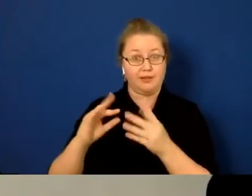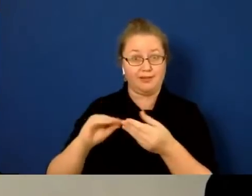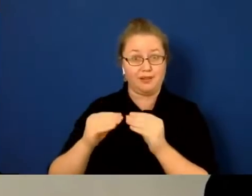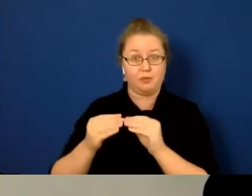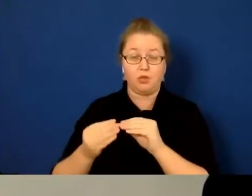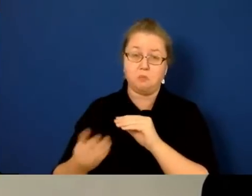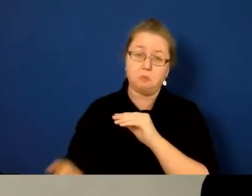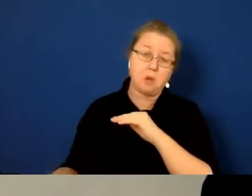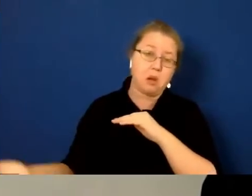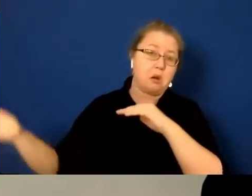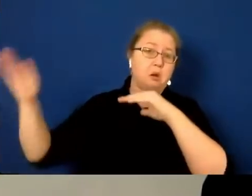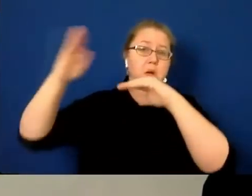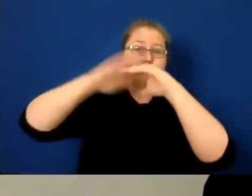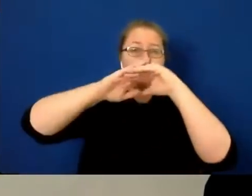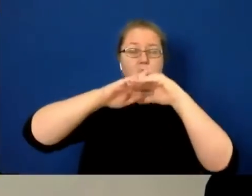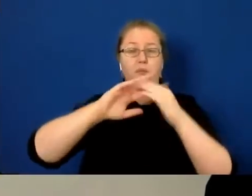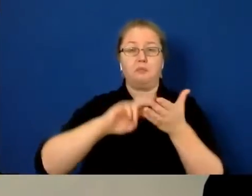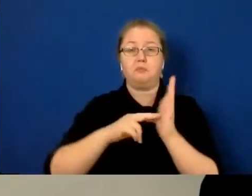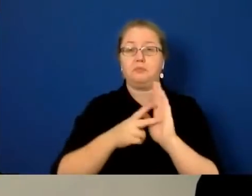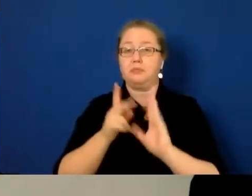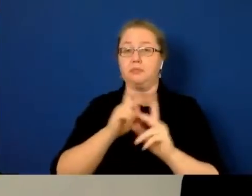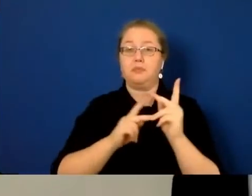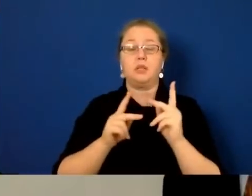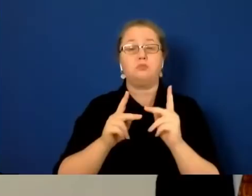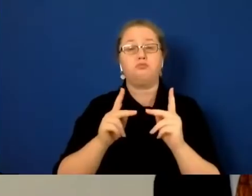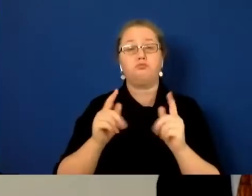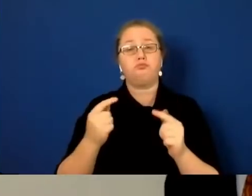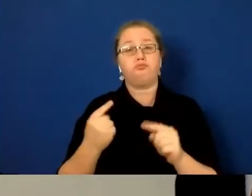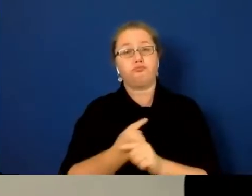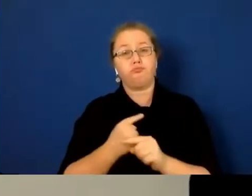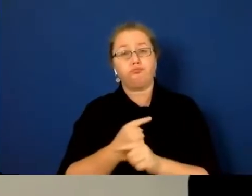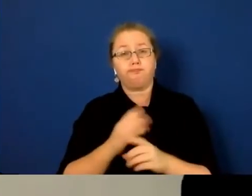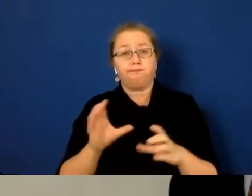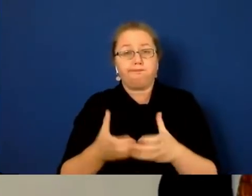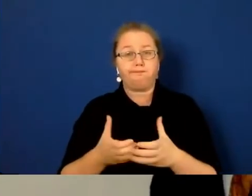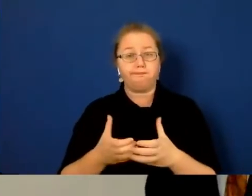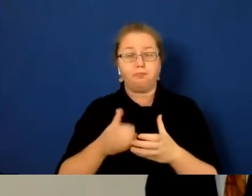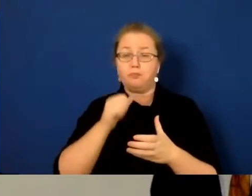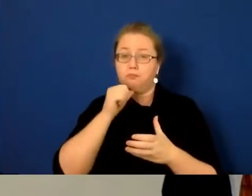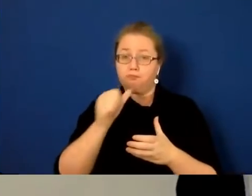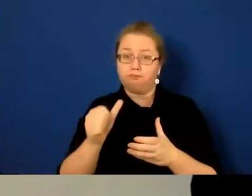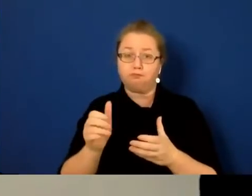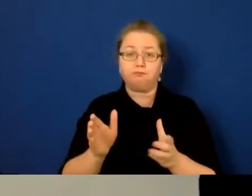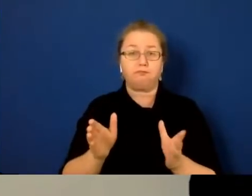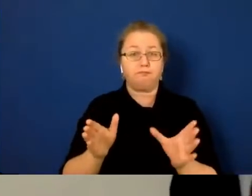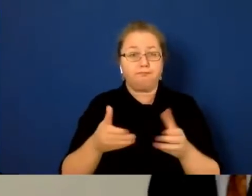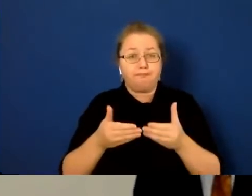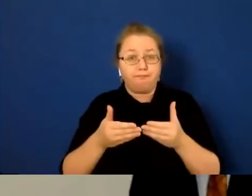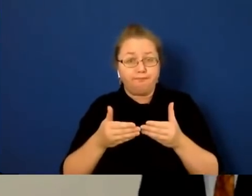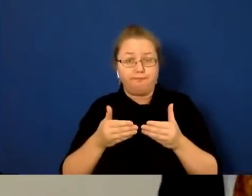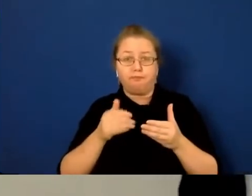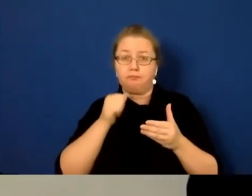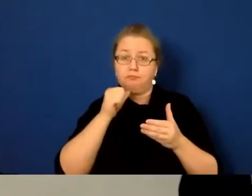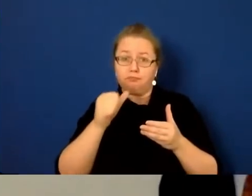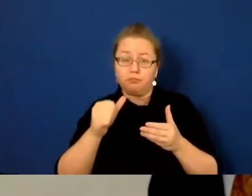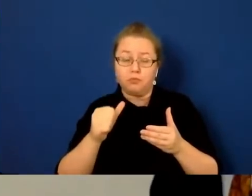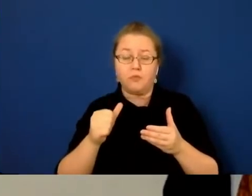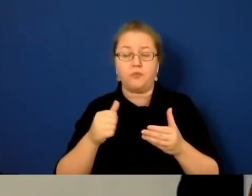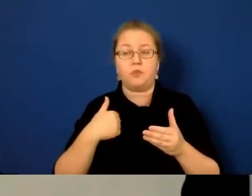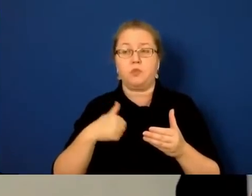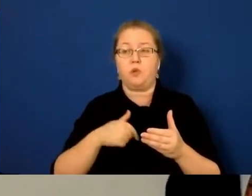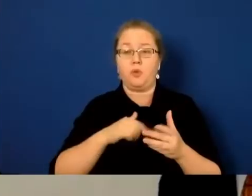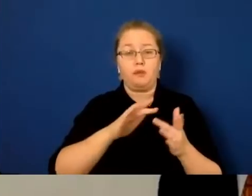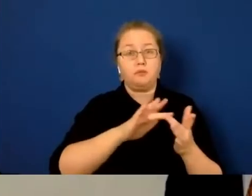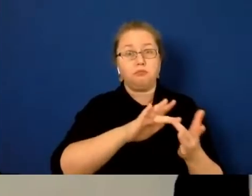restart, the number of contacts people were having were much, much smaller, so one or two, which meant we could stop those chains of transmission